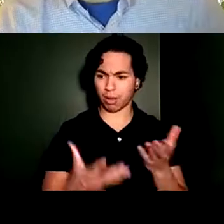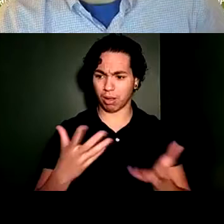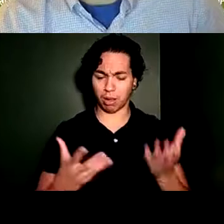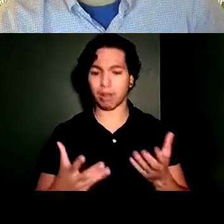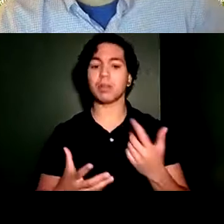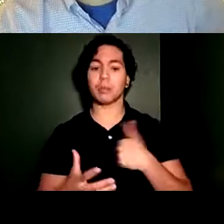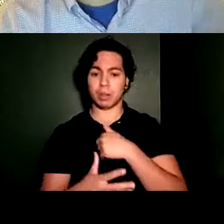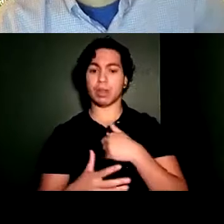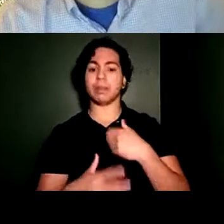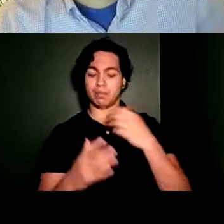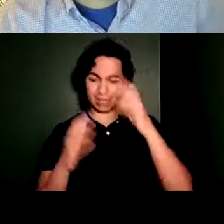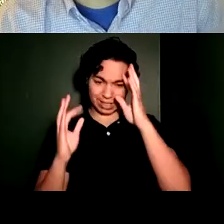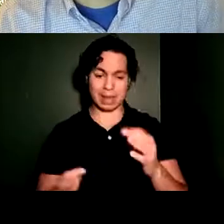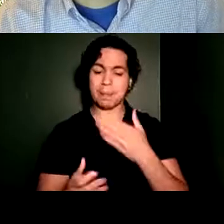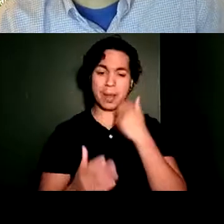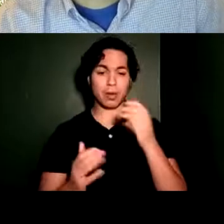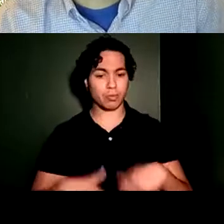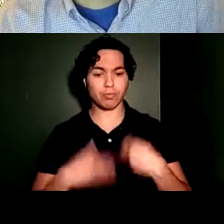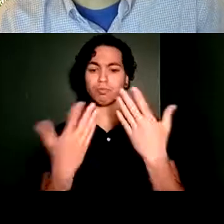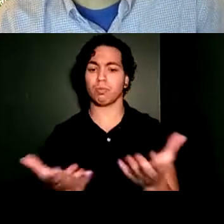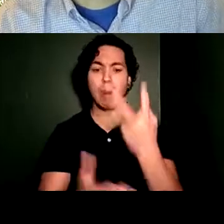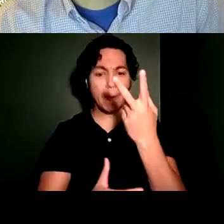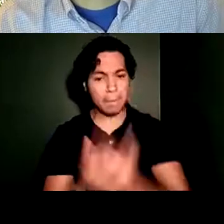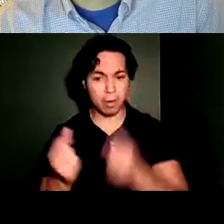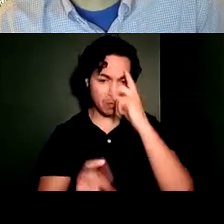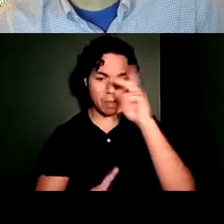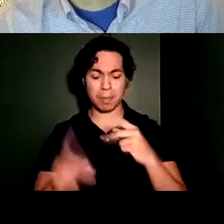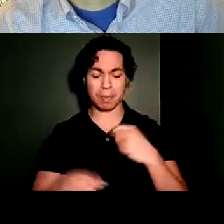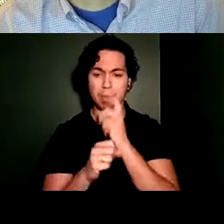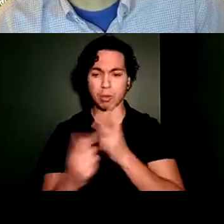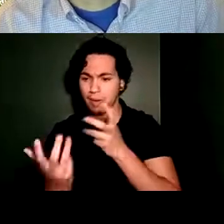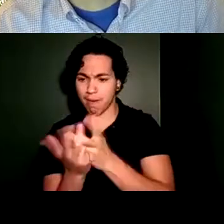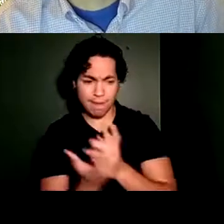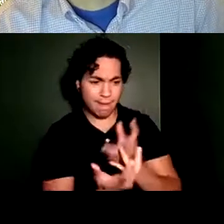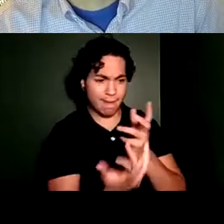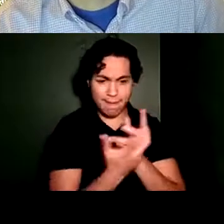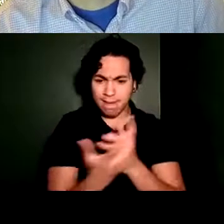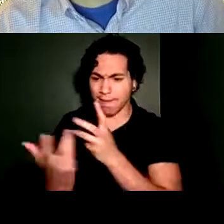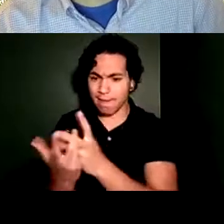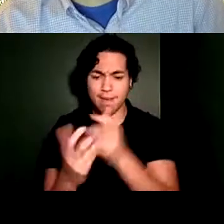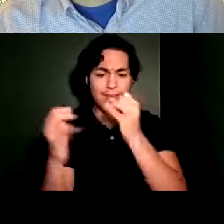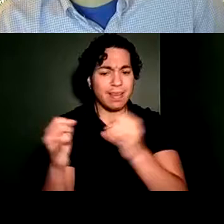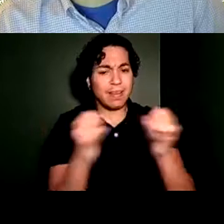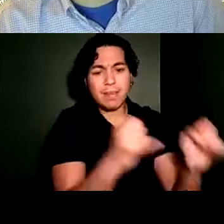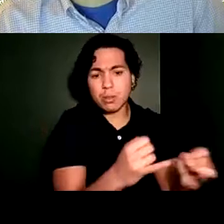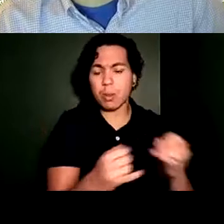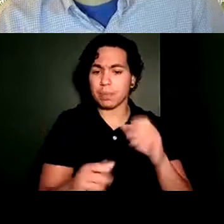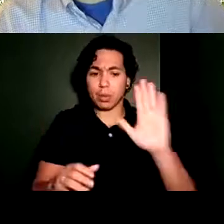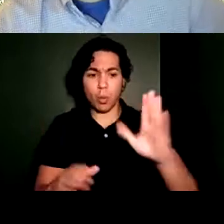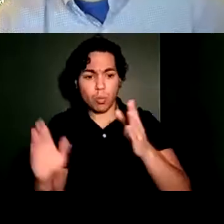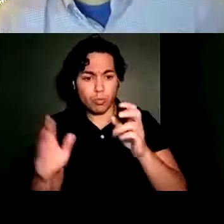multimodal options for people so that they're able to figure out the best way to create their trip, to plan their